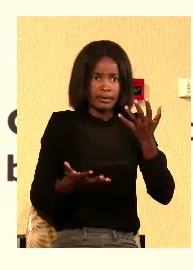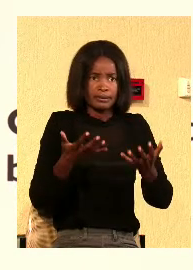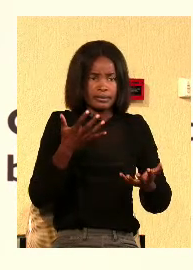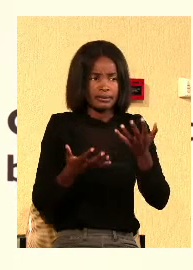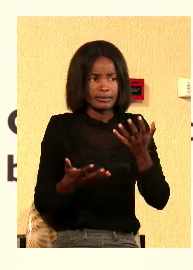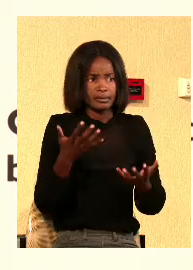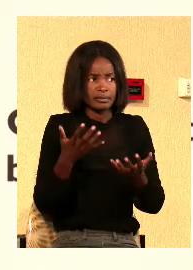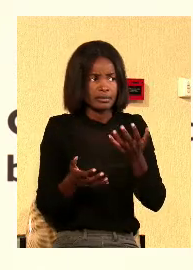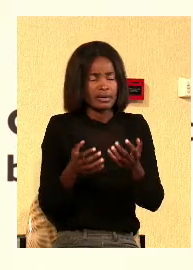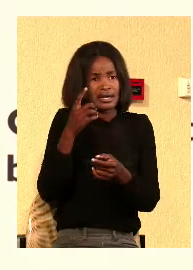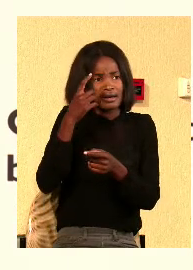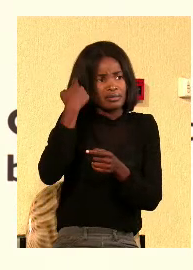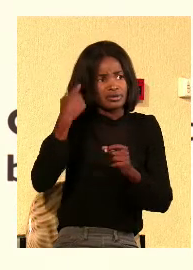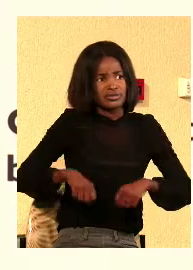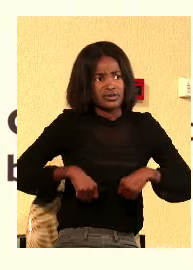suppliers